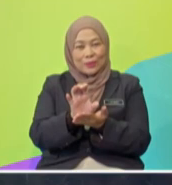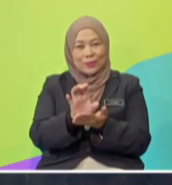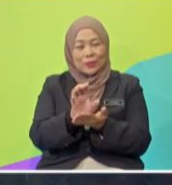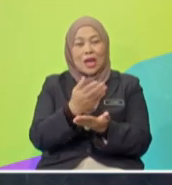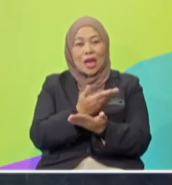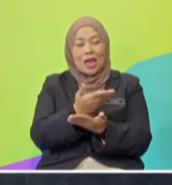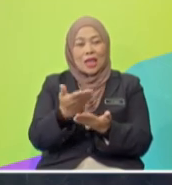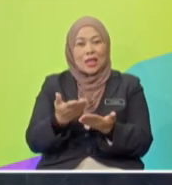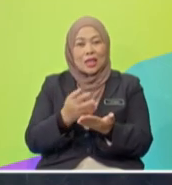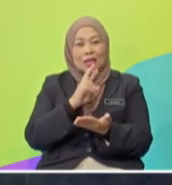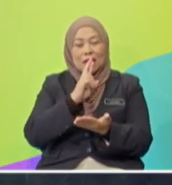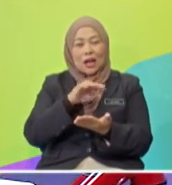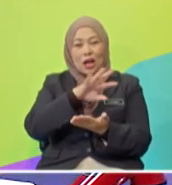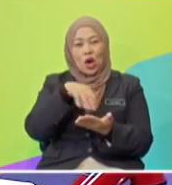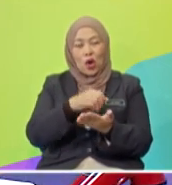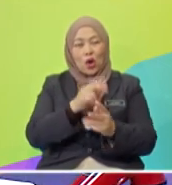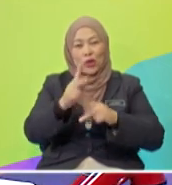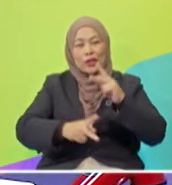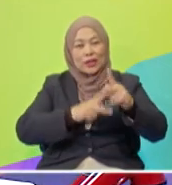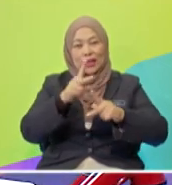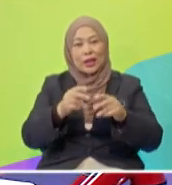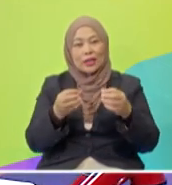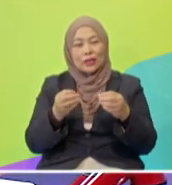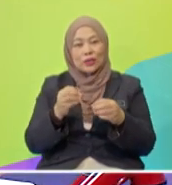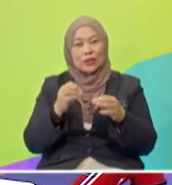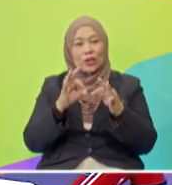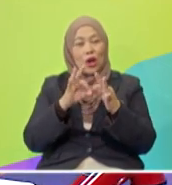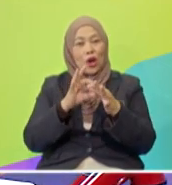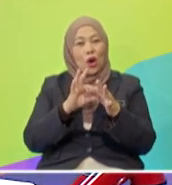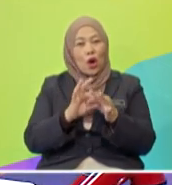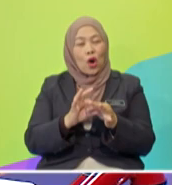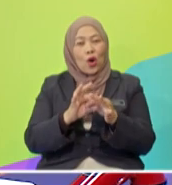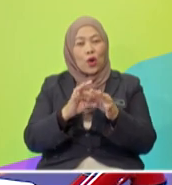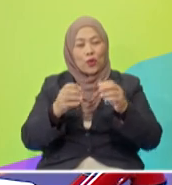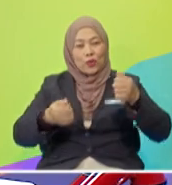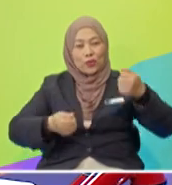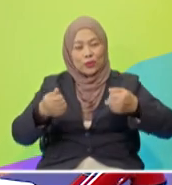all kinds of transport that travels on